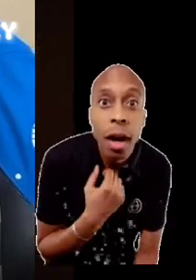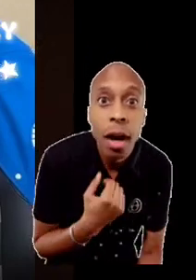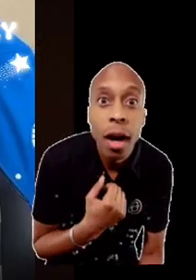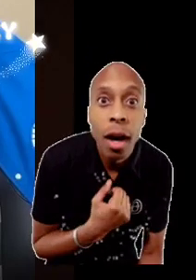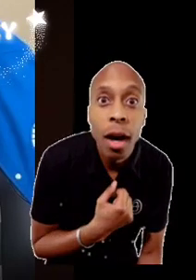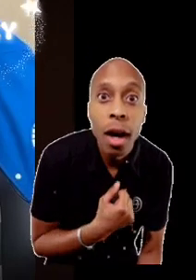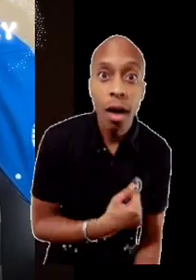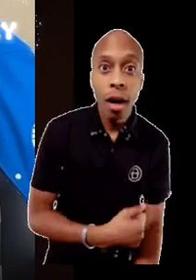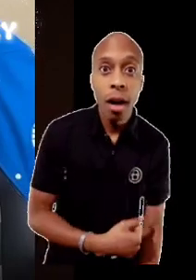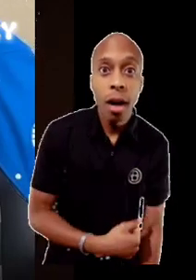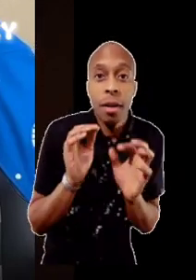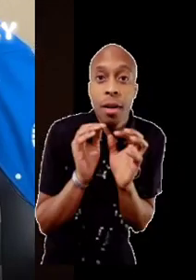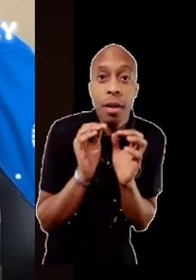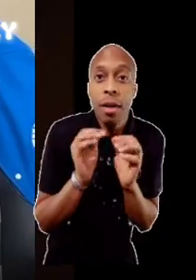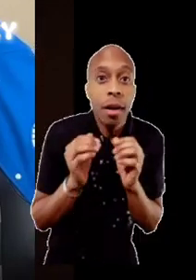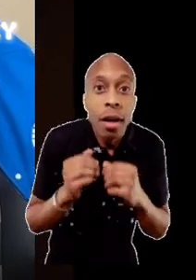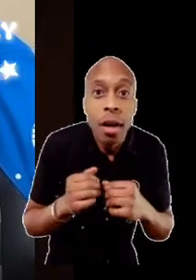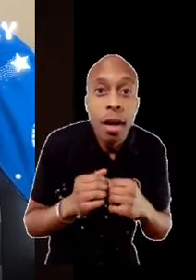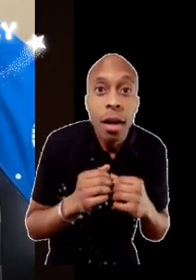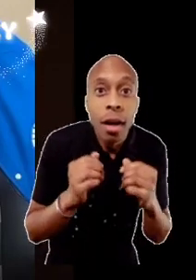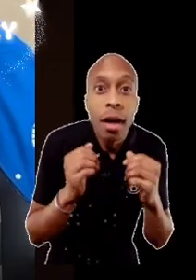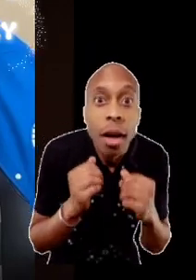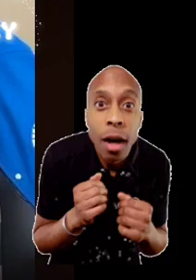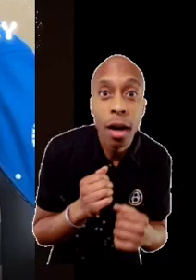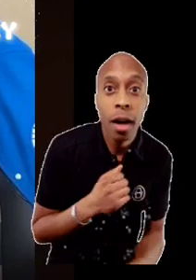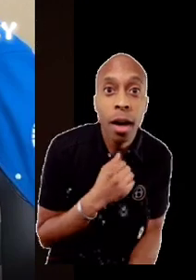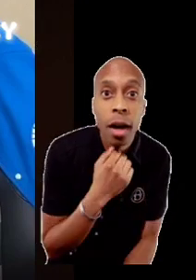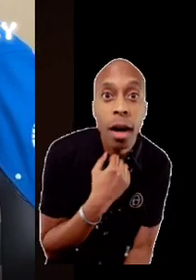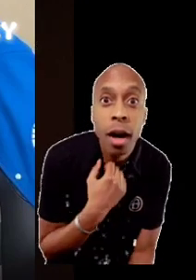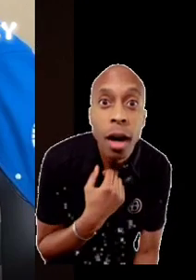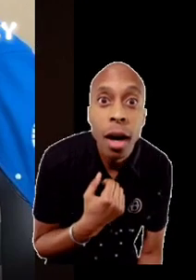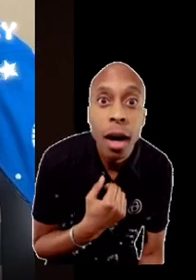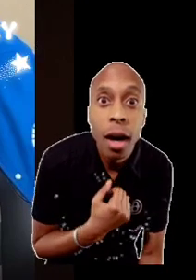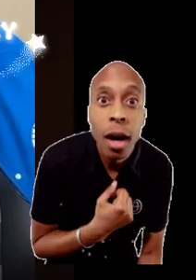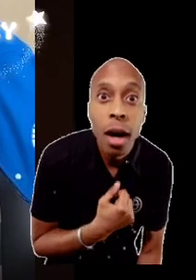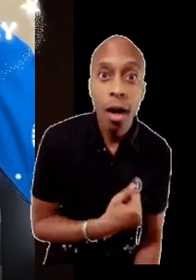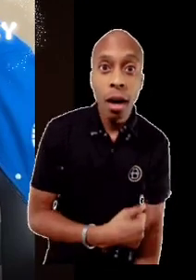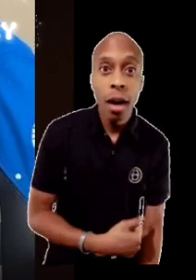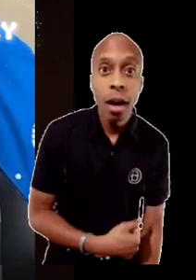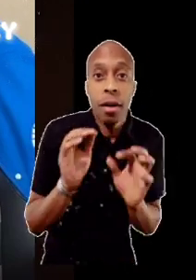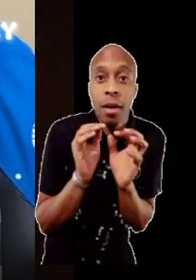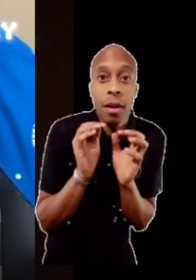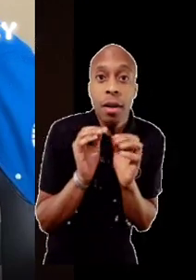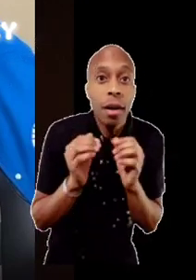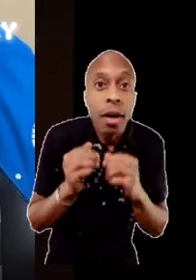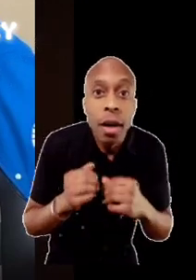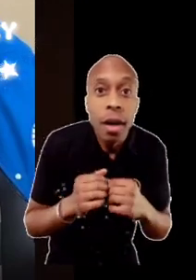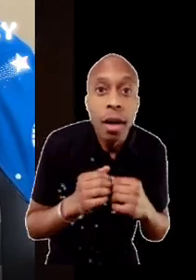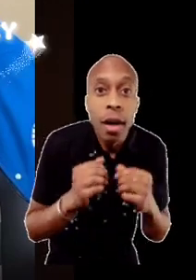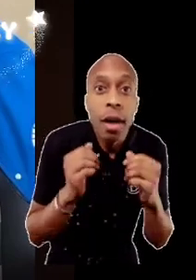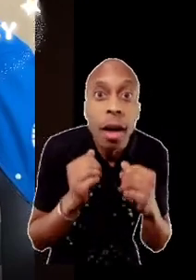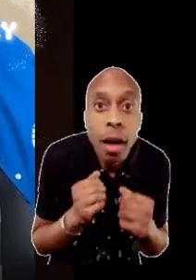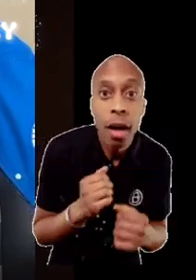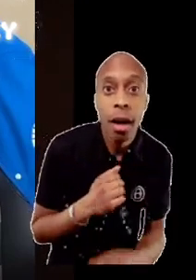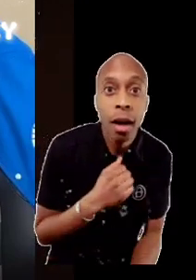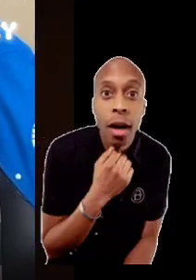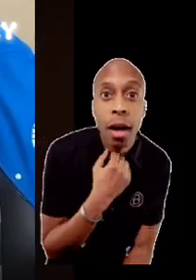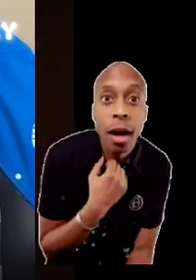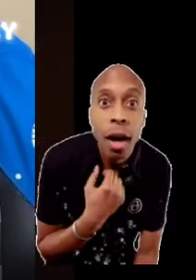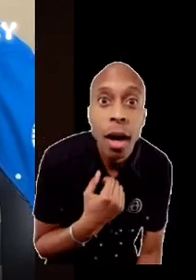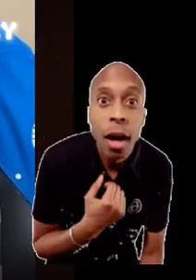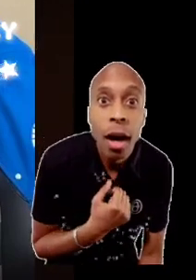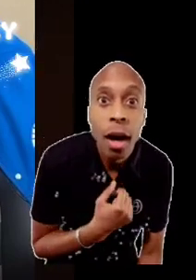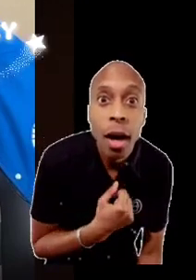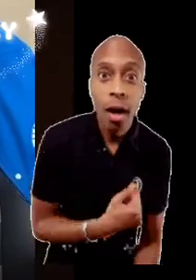Uno are the same one we sit down there and preeping and peeking and kicking and gone. Oh, Jesus. Bring them